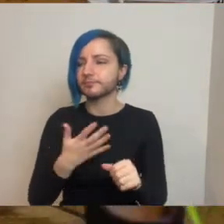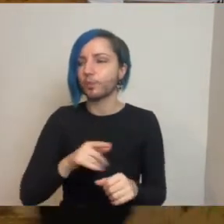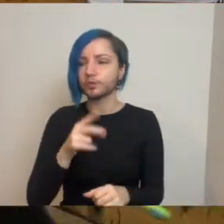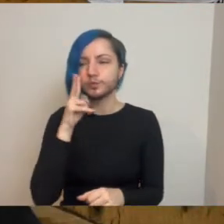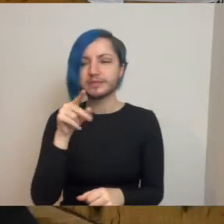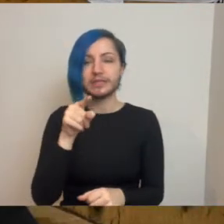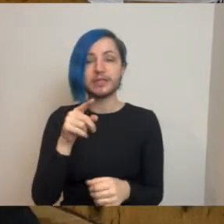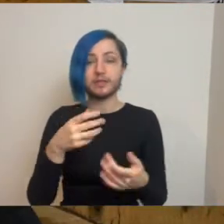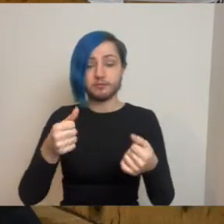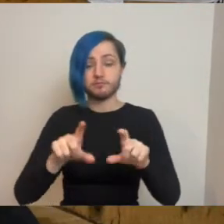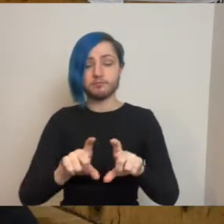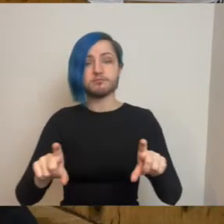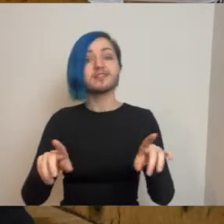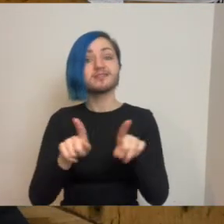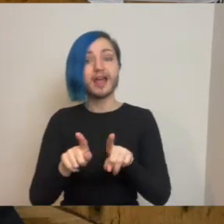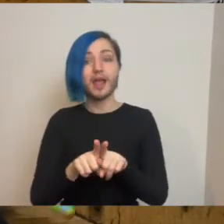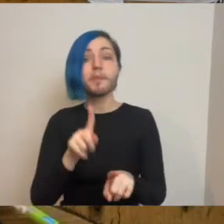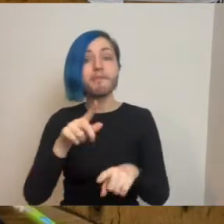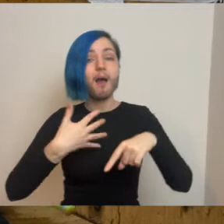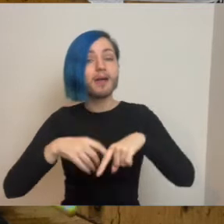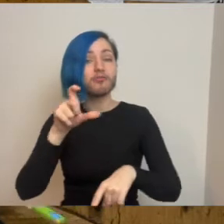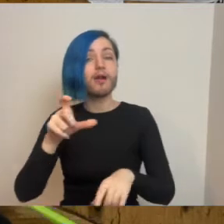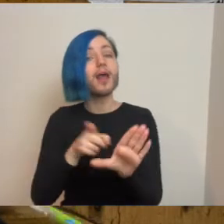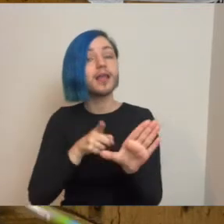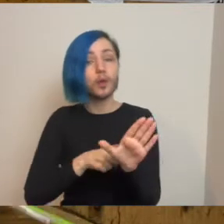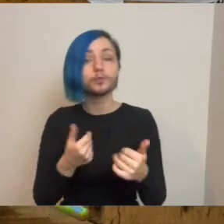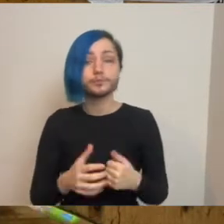I'm going to do the same with this one, but I'm going to use yellow.